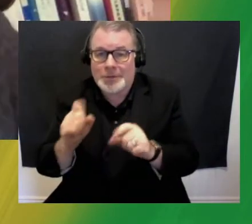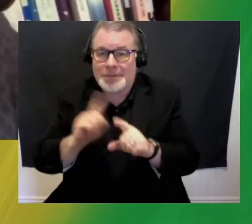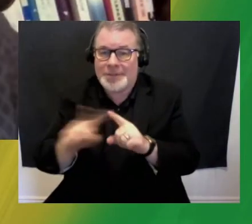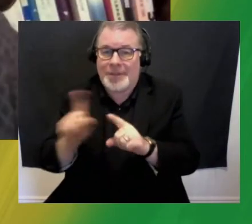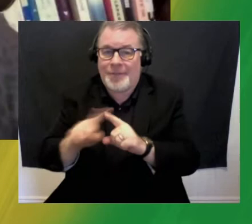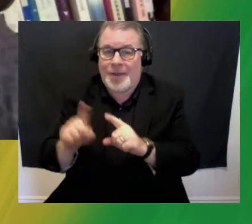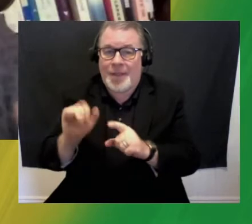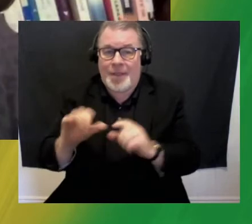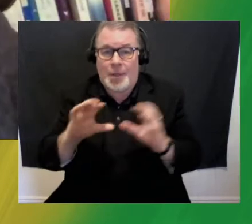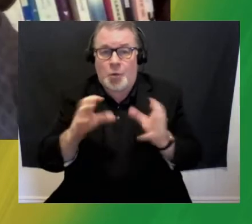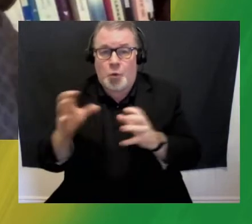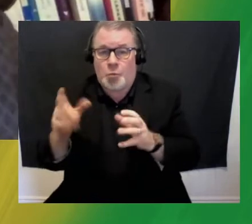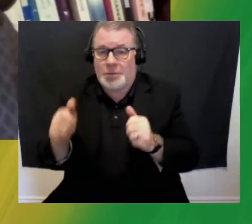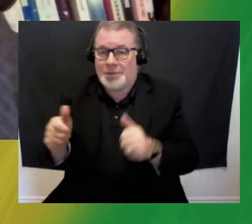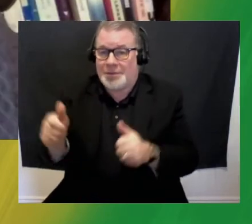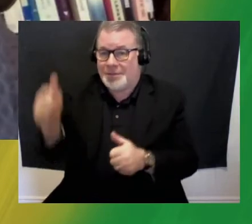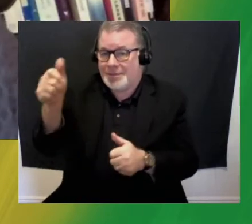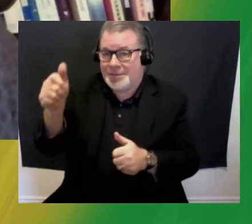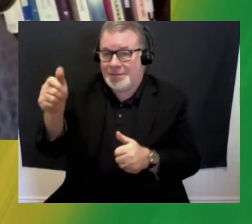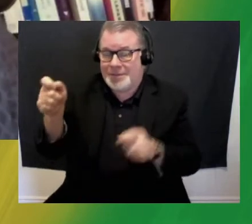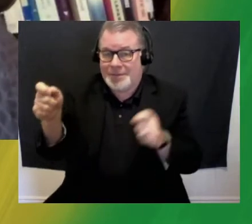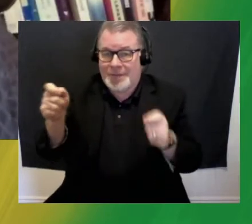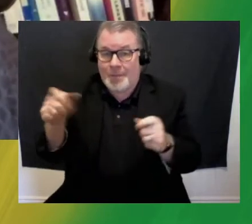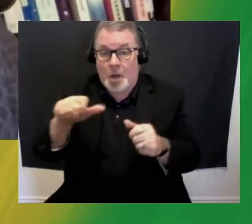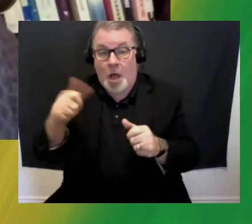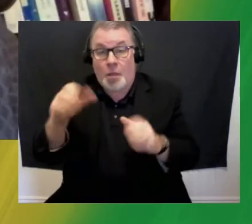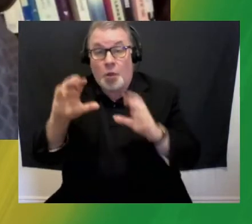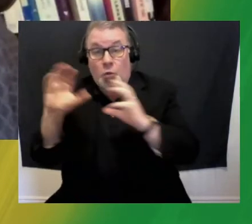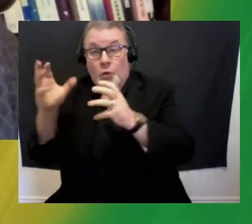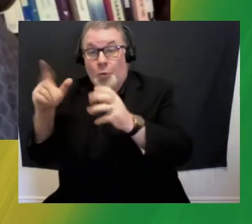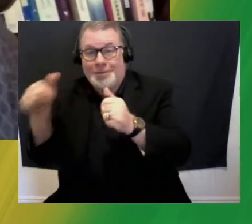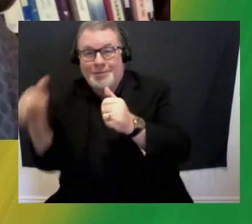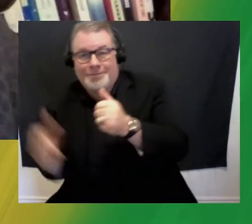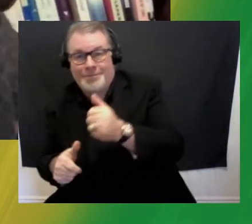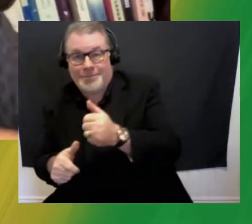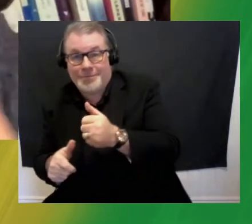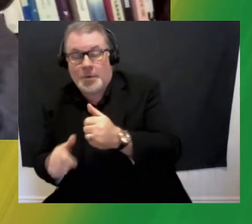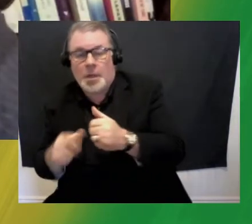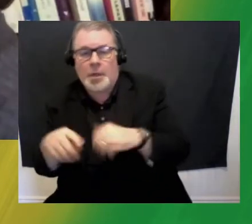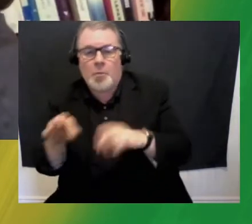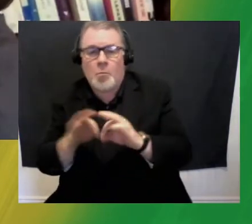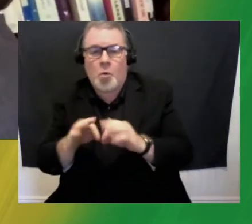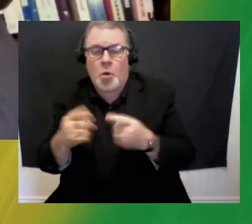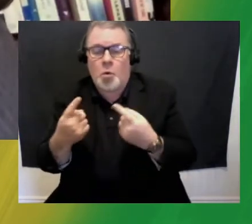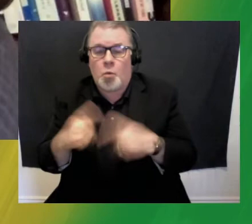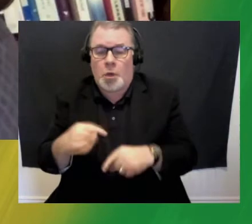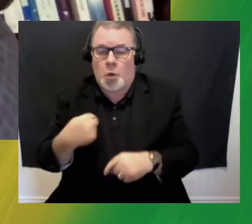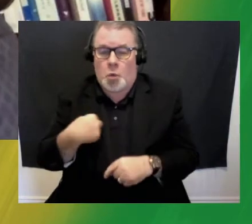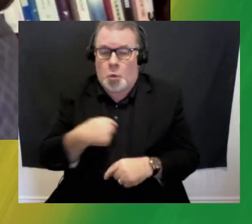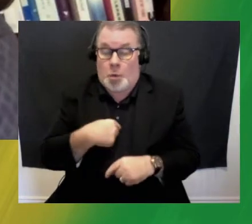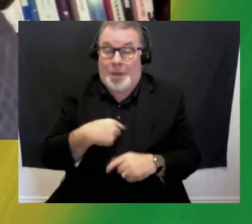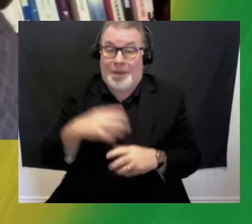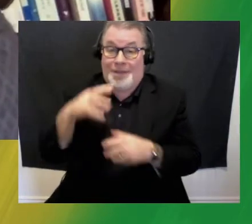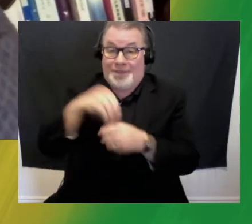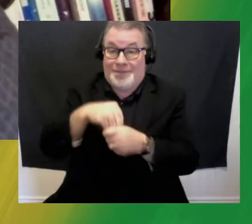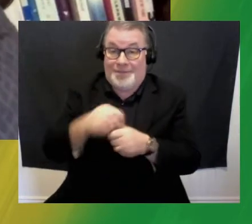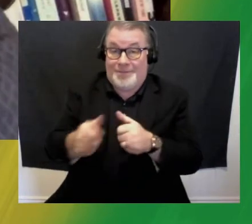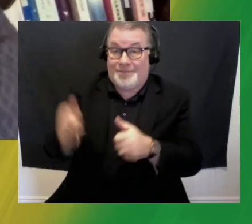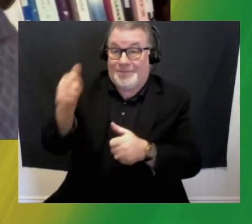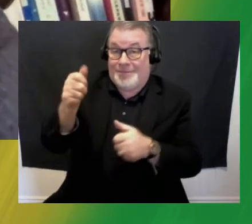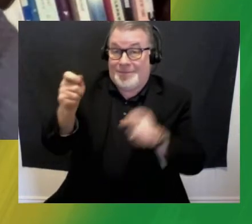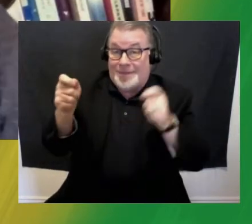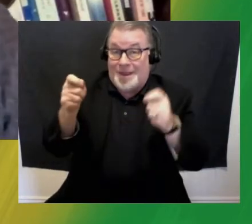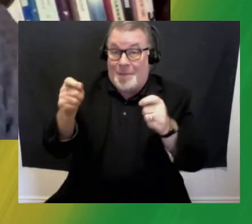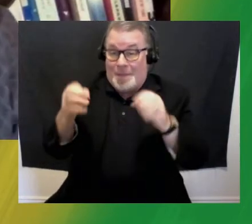sort of the dominant group and other groups are subordinated groups. And it's important for when we are in the dominant part of that sort